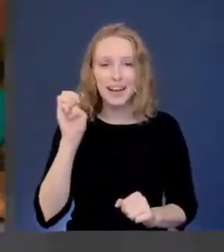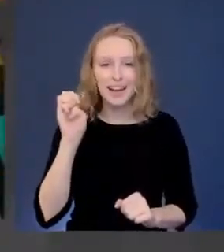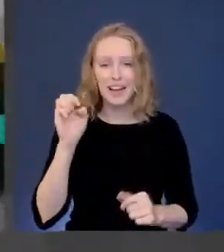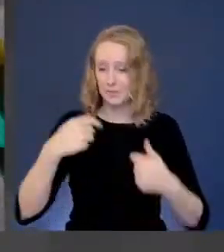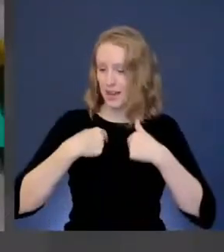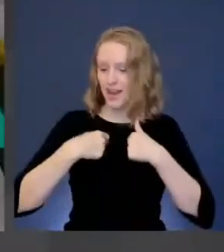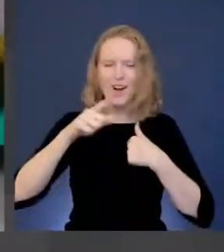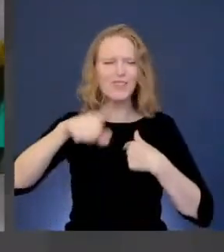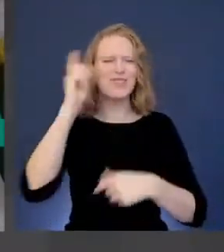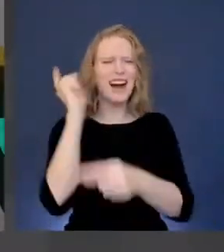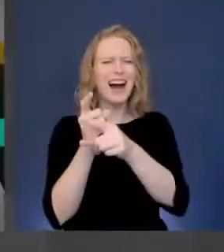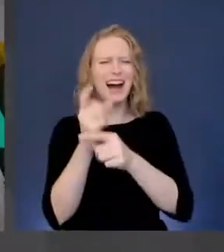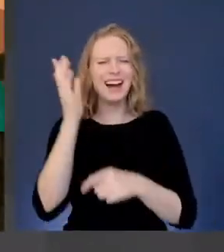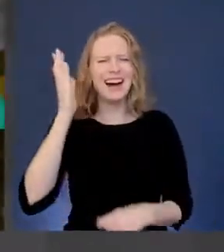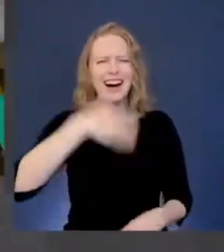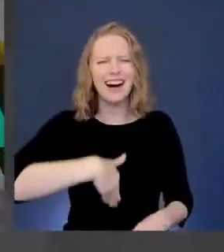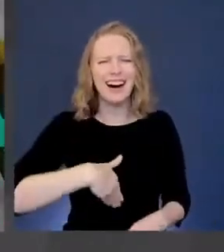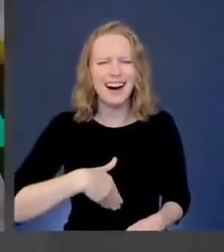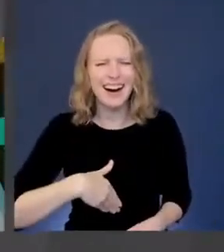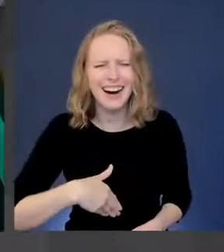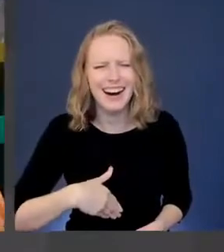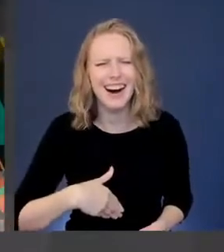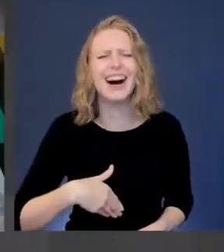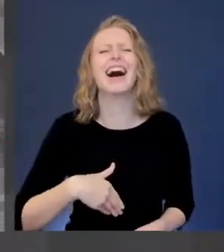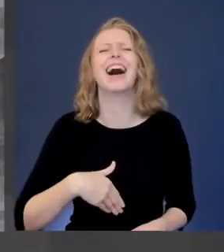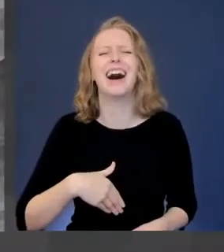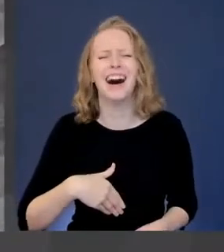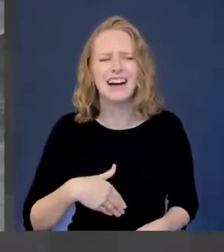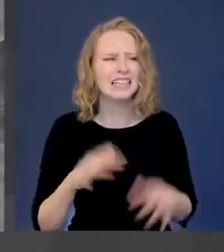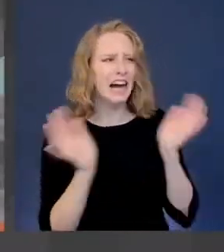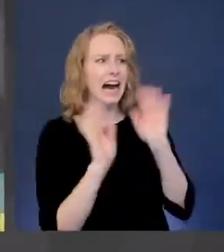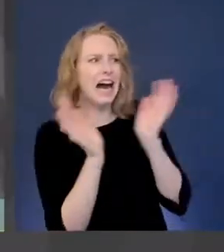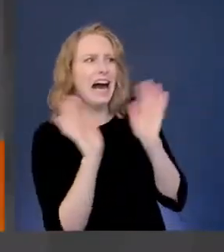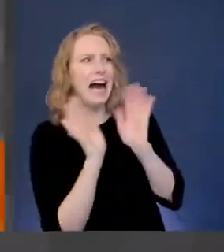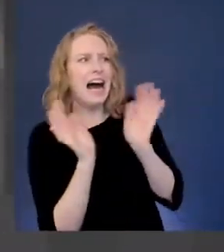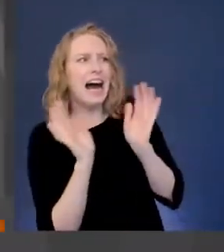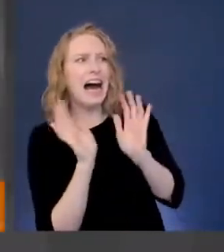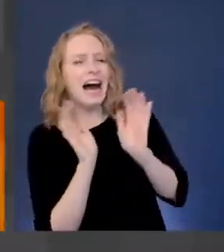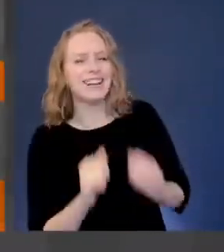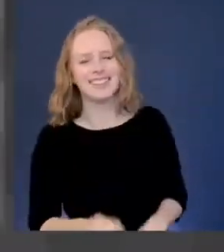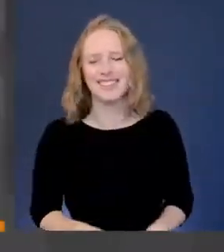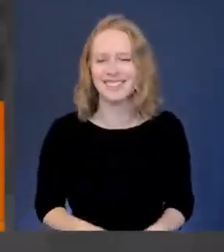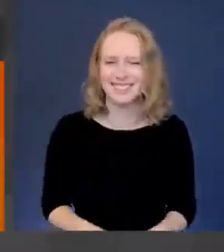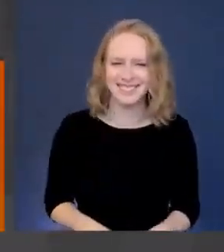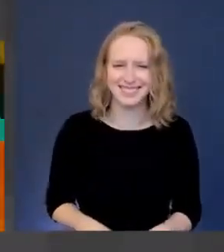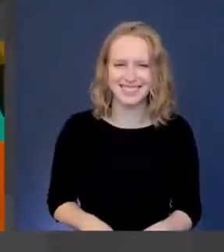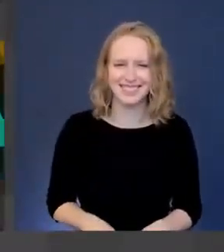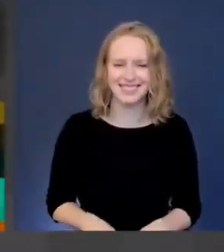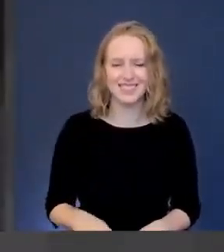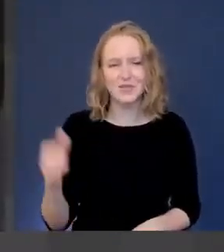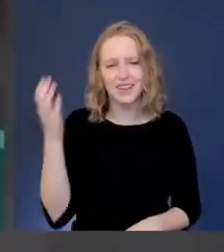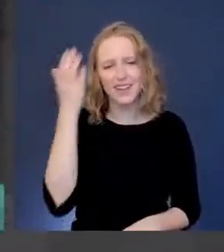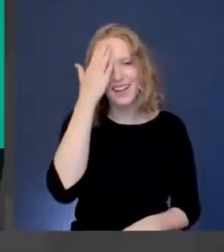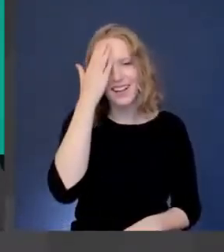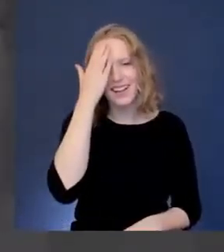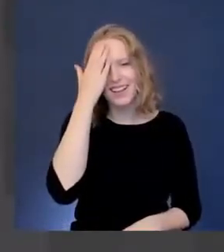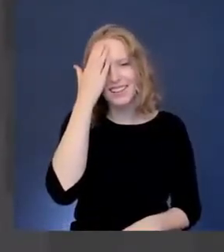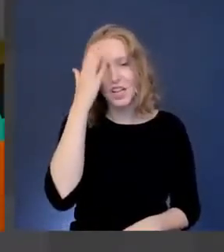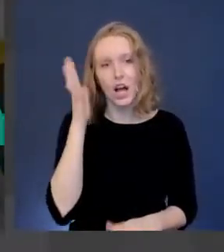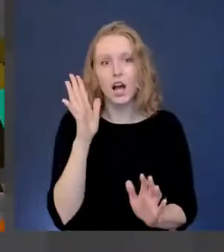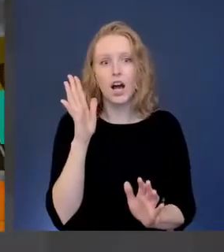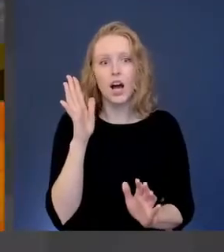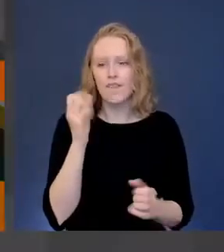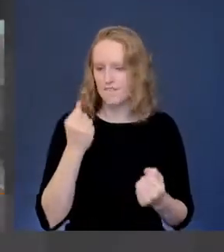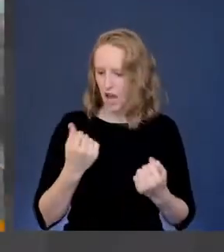a zombie! Get me out of this place! Oh my goodness! There's more. Ah! Why am